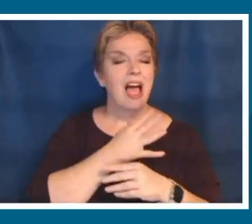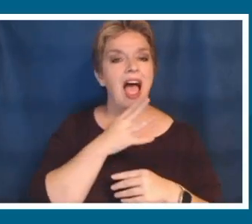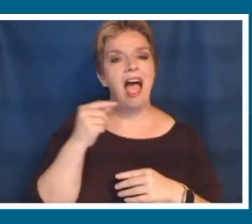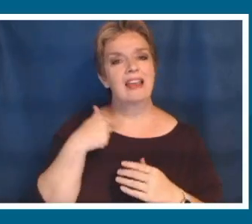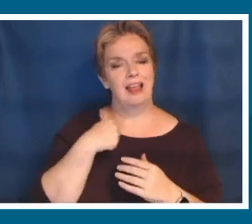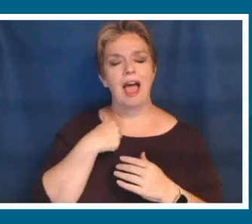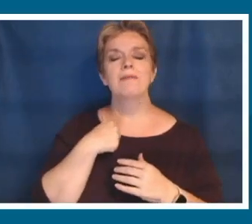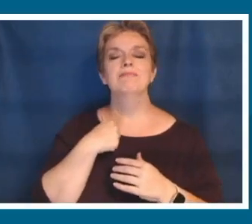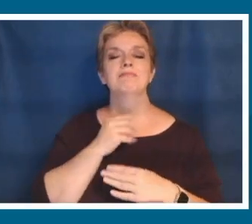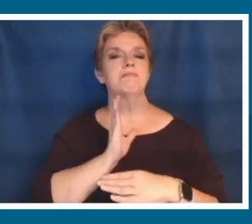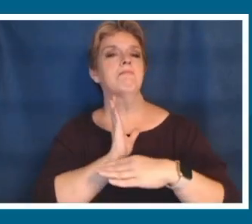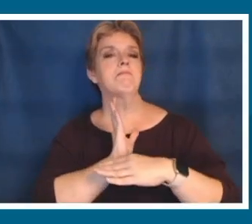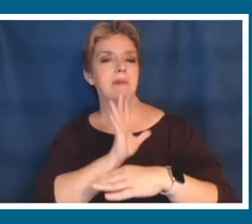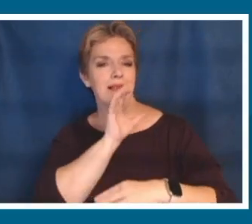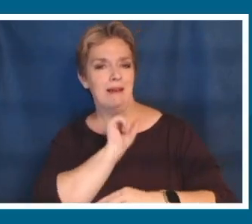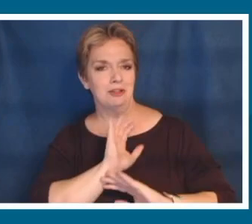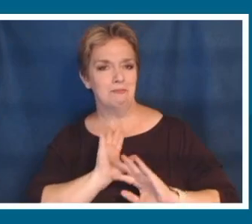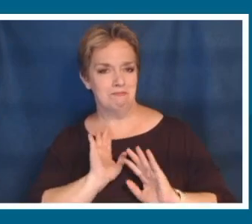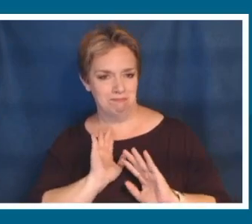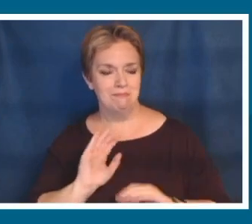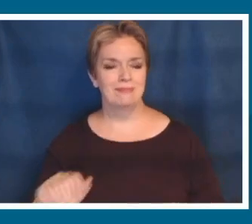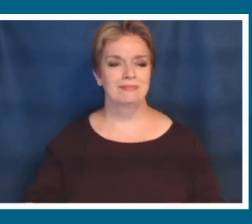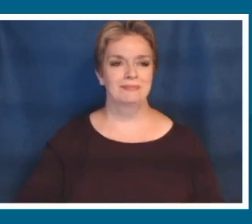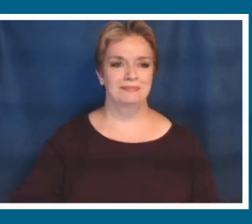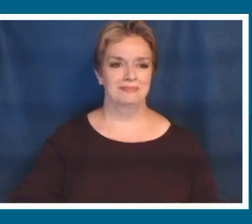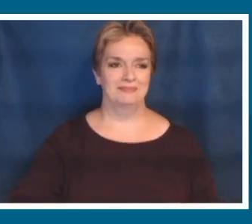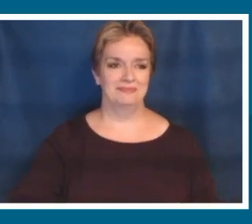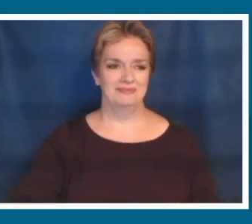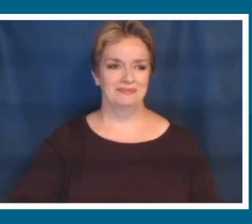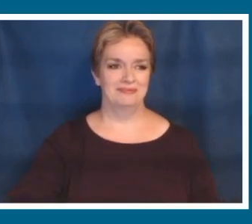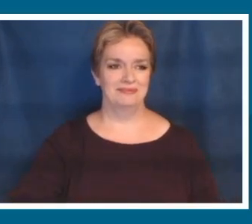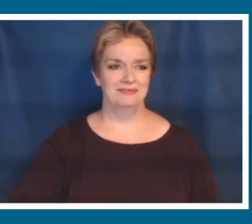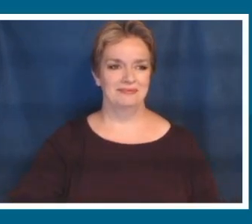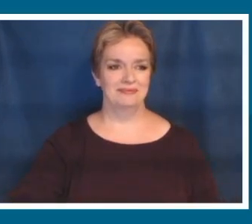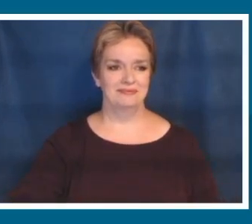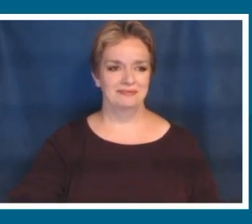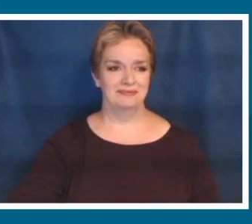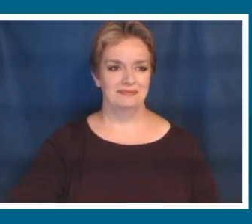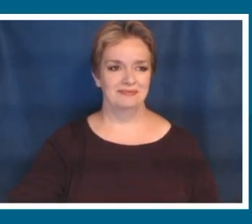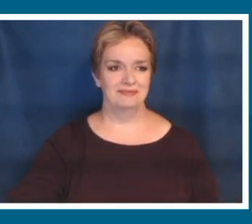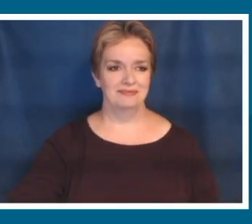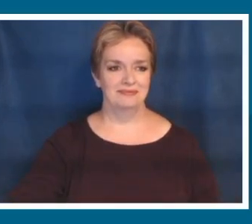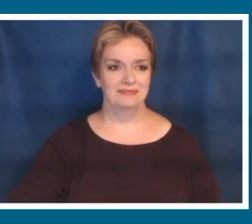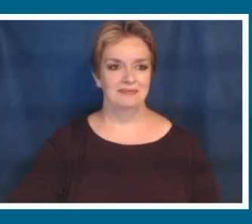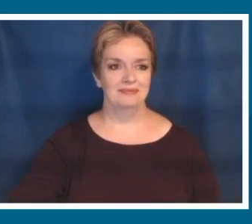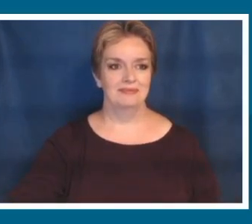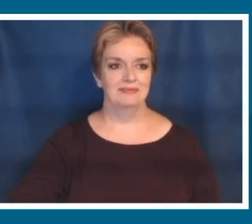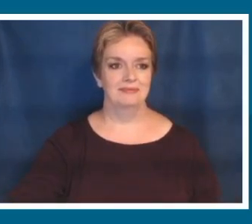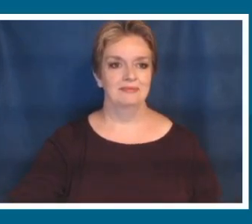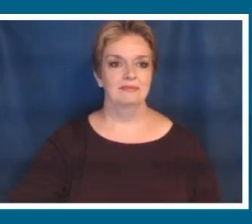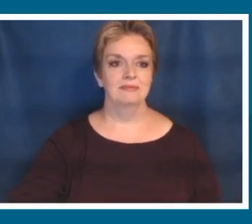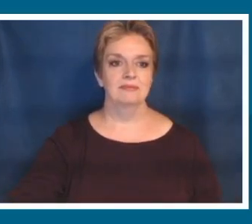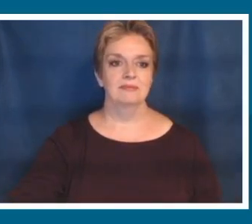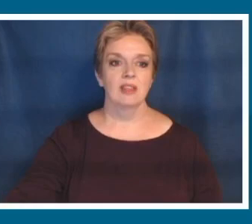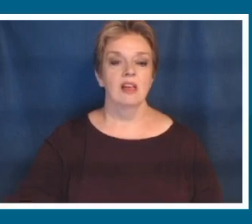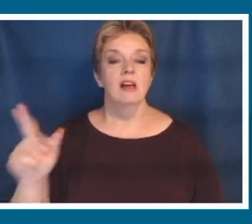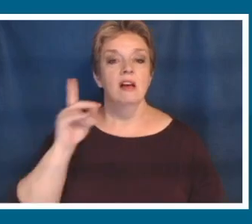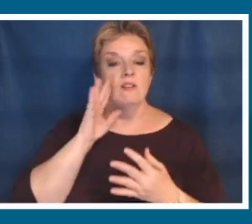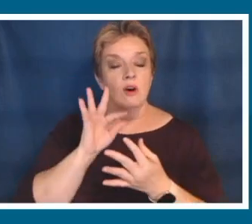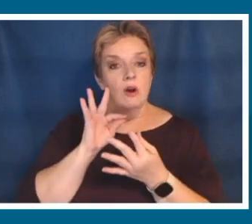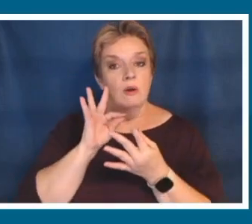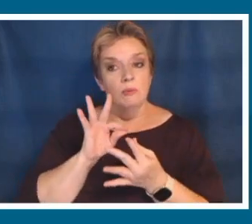my setting. For the perfect primary source, if I could, forward here, you'll see here